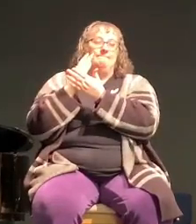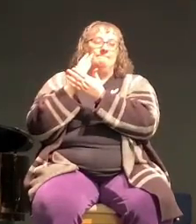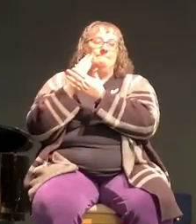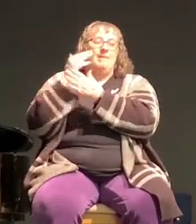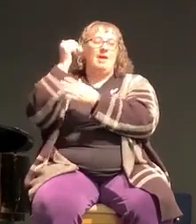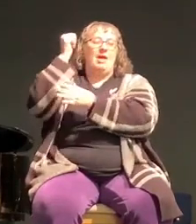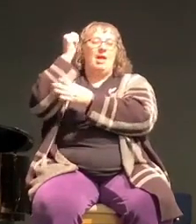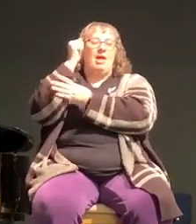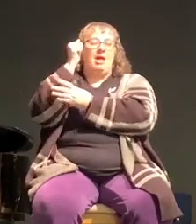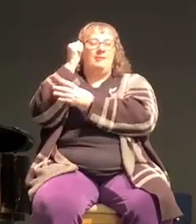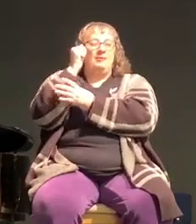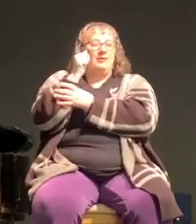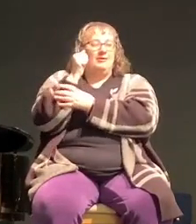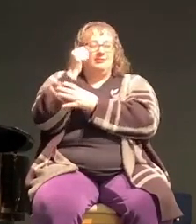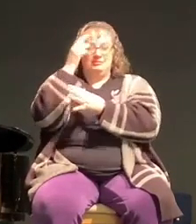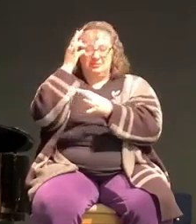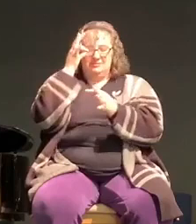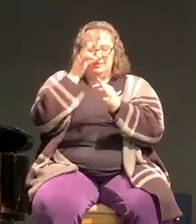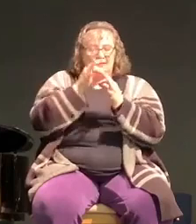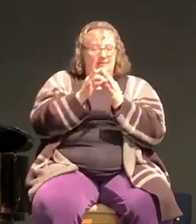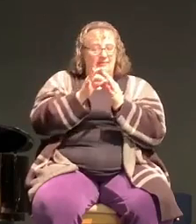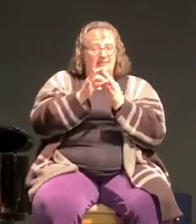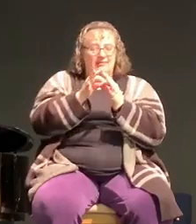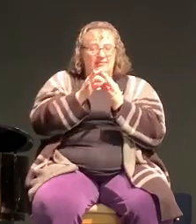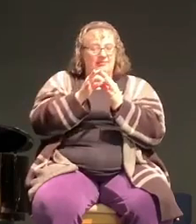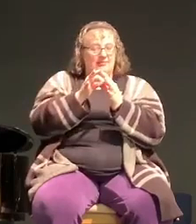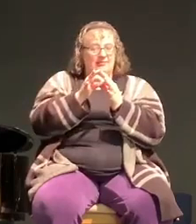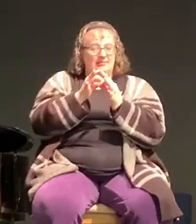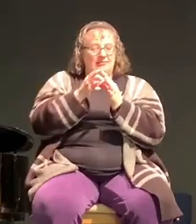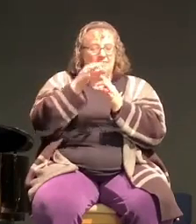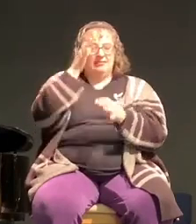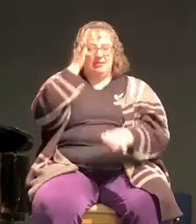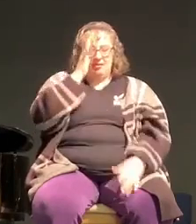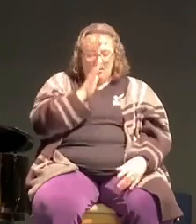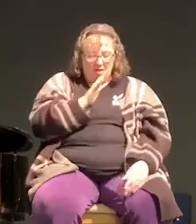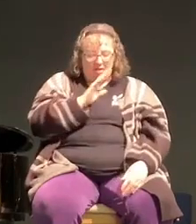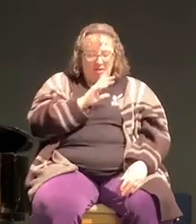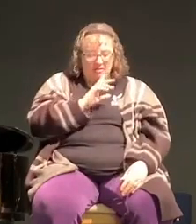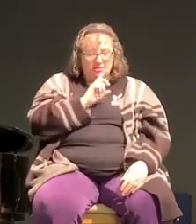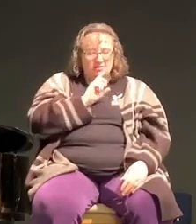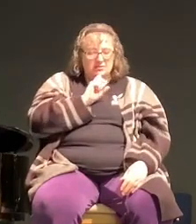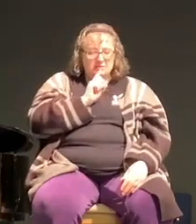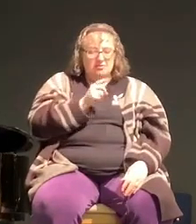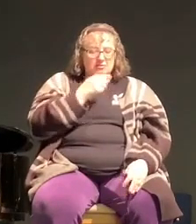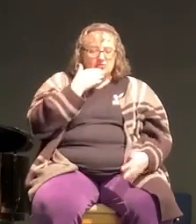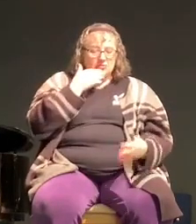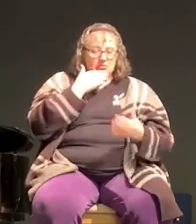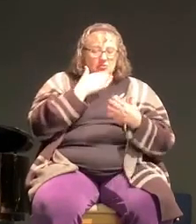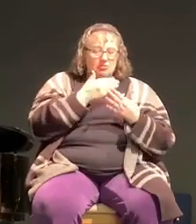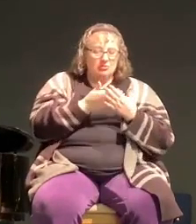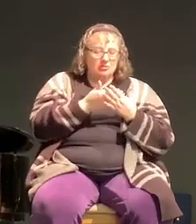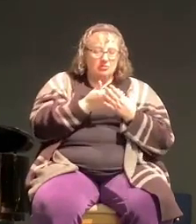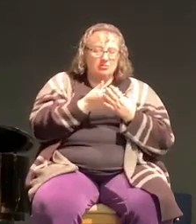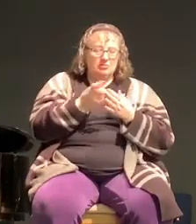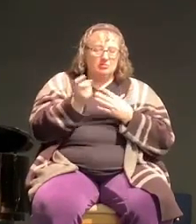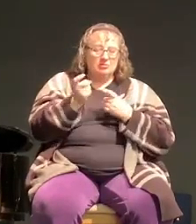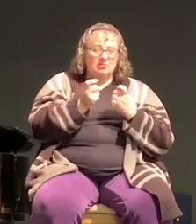Abraham had such faith. Such faith that God is truly good and in